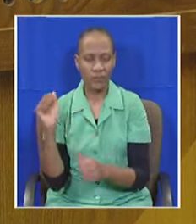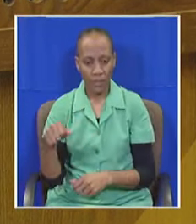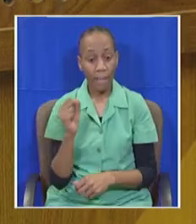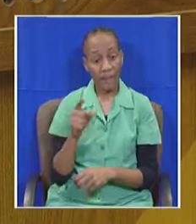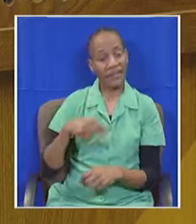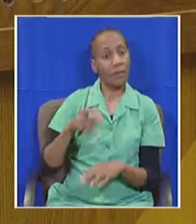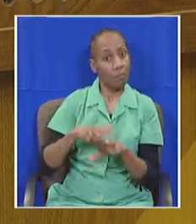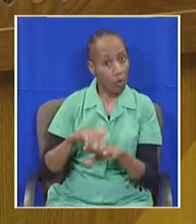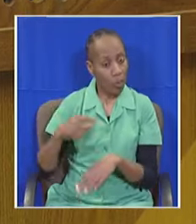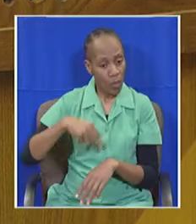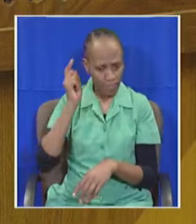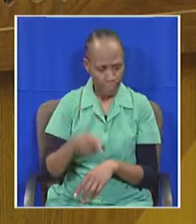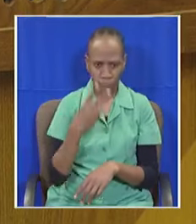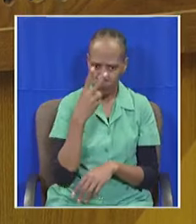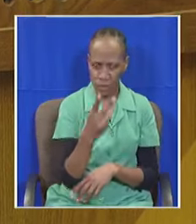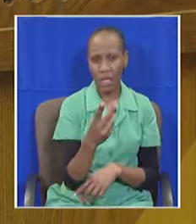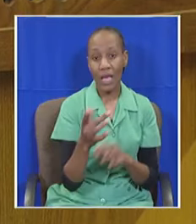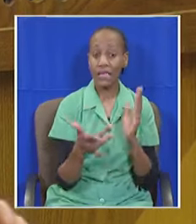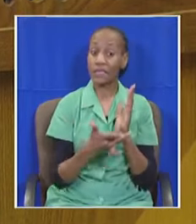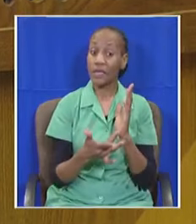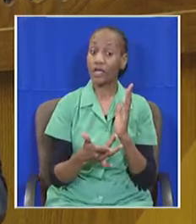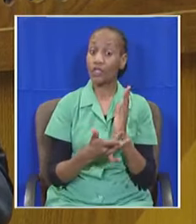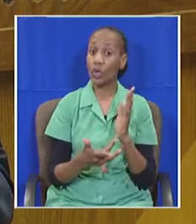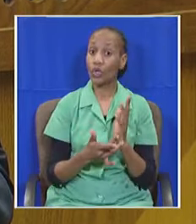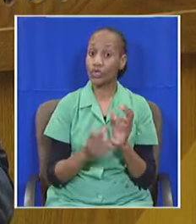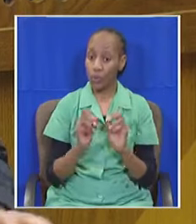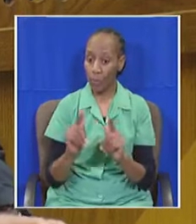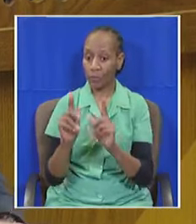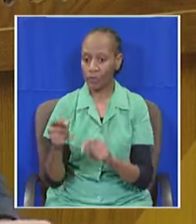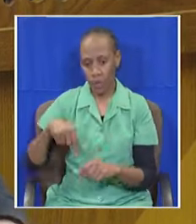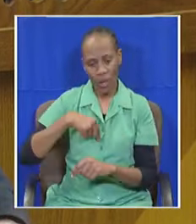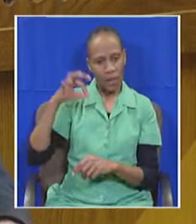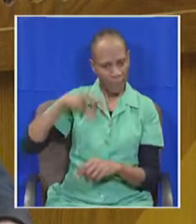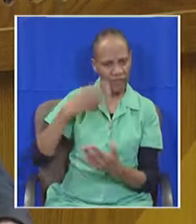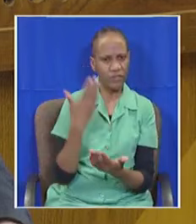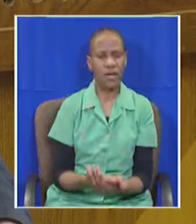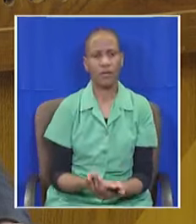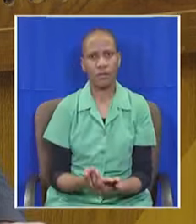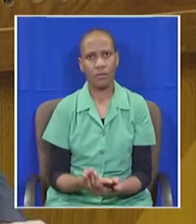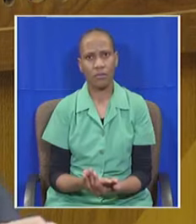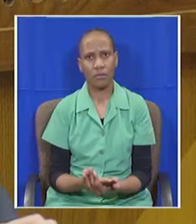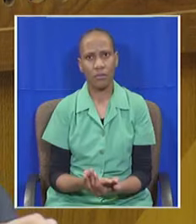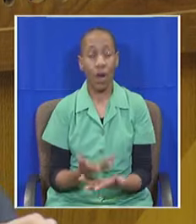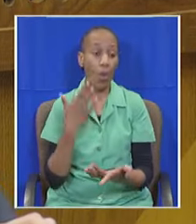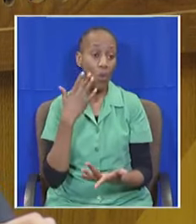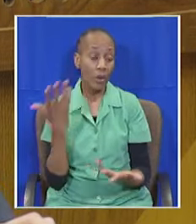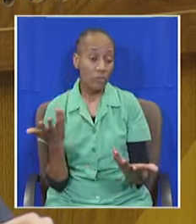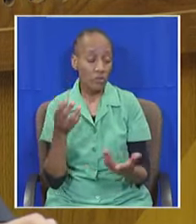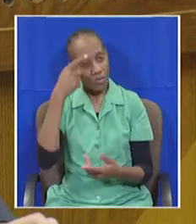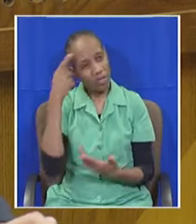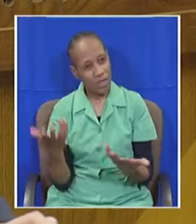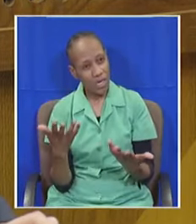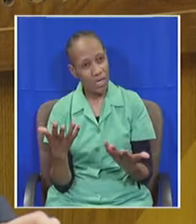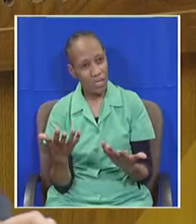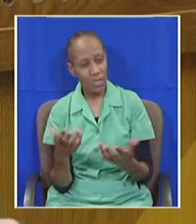to recognize the great technological advances that we stand to benefit through this, especially when it comes to predicting